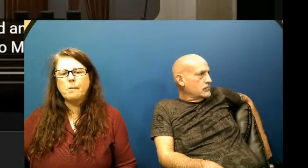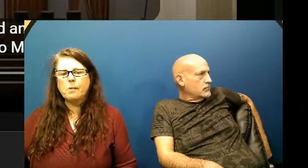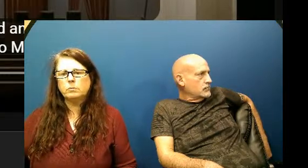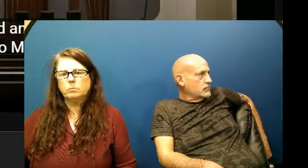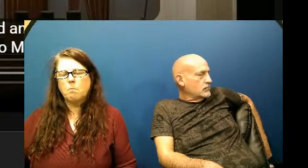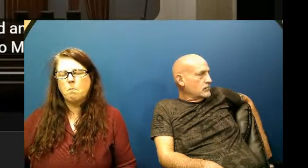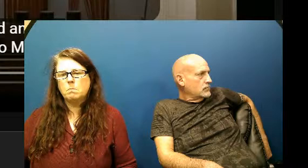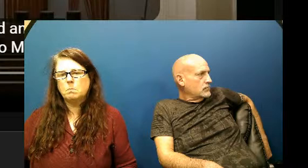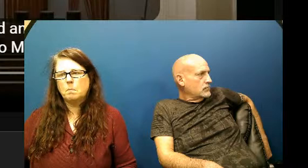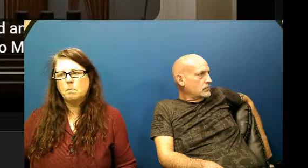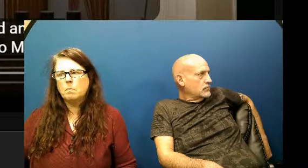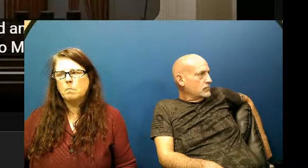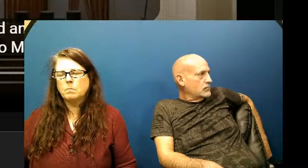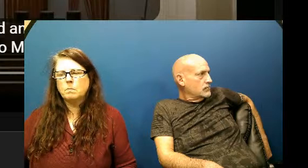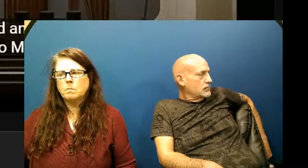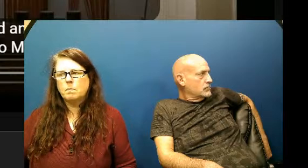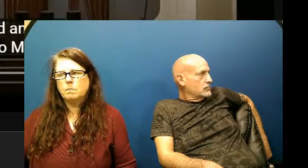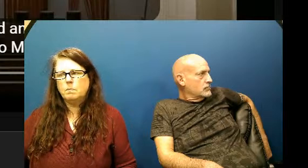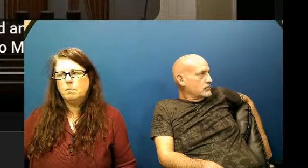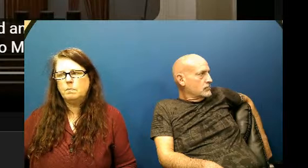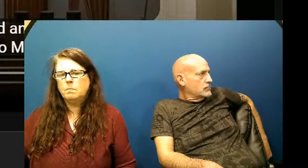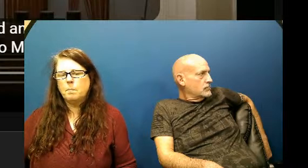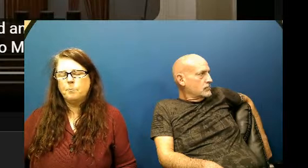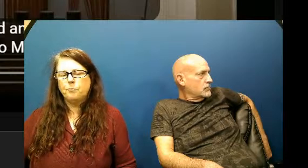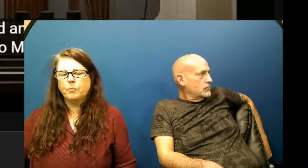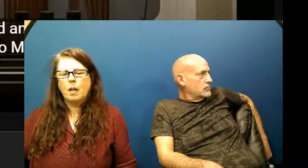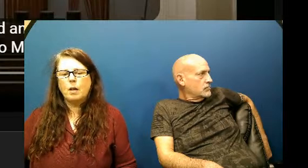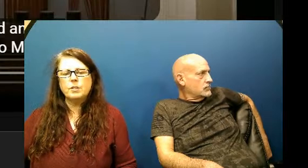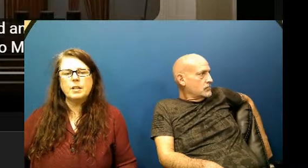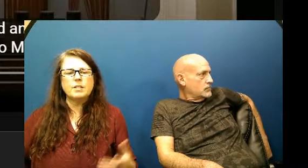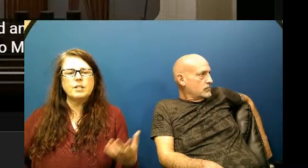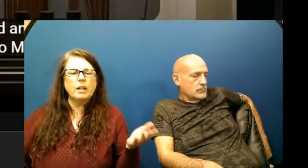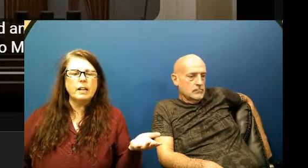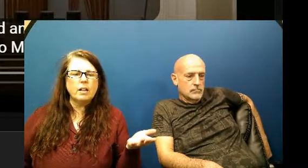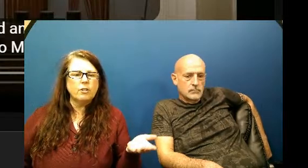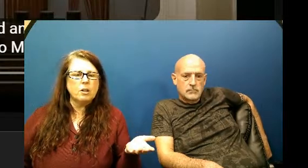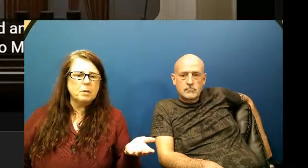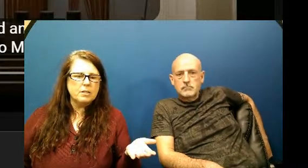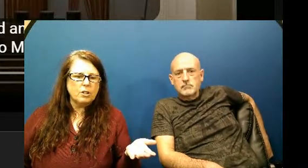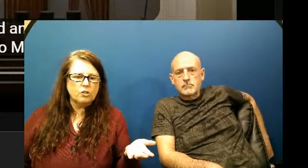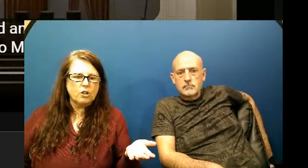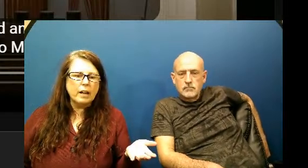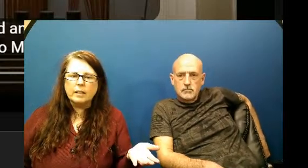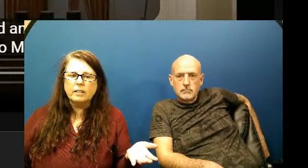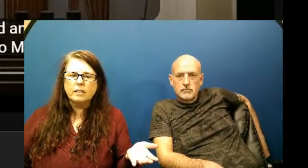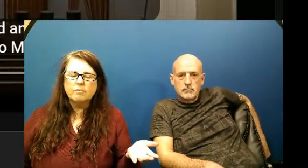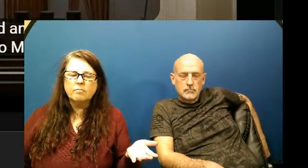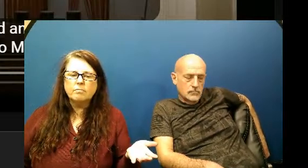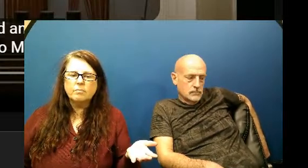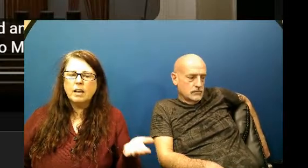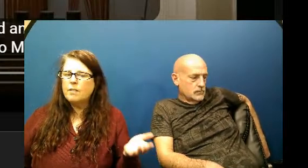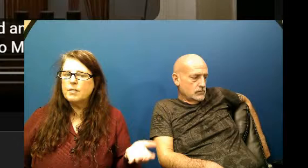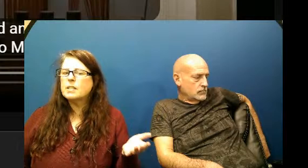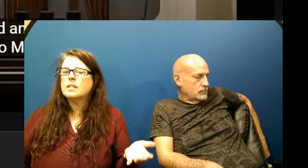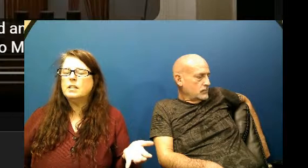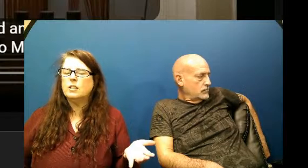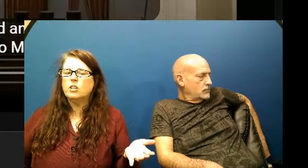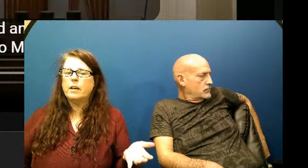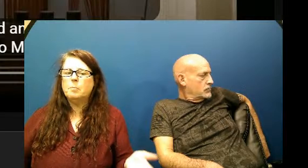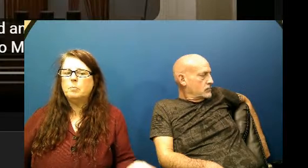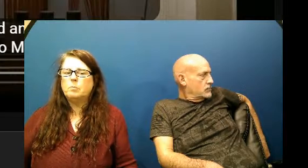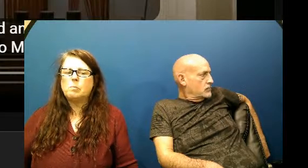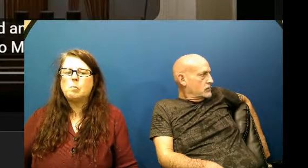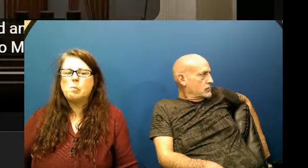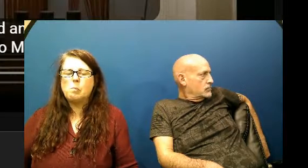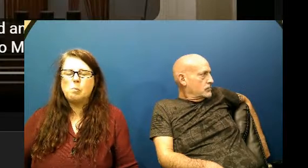genius that is on a particular floor cannot be replicated by another group of people. And that's all kind of I what say you it's have not here. like other companies aren't Thank trying. you, counsel. They haven't Justice succeeded Thomas.